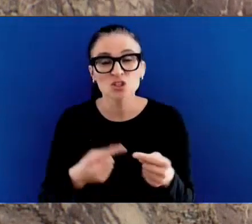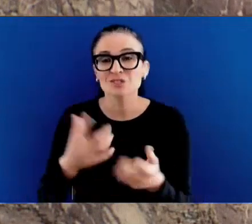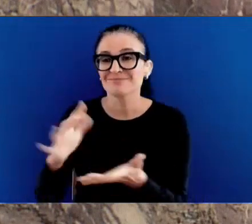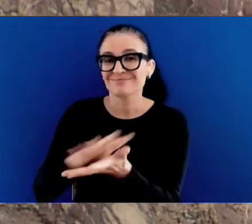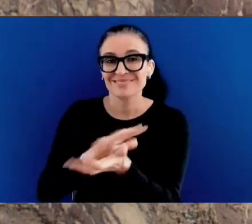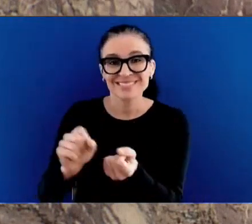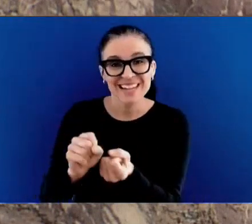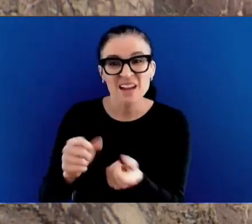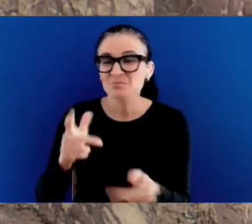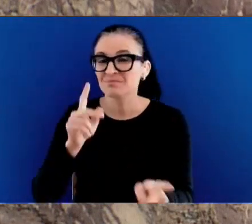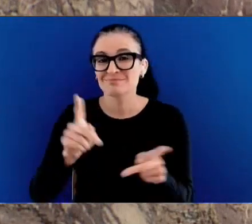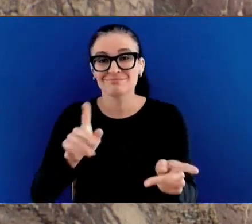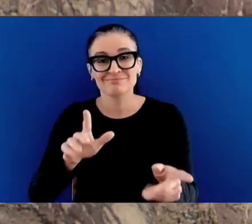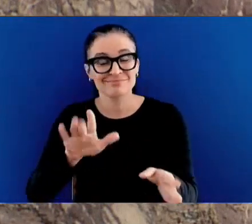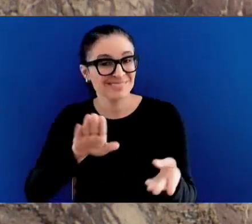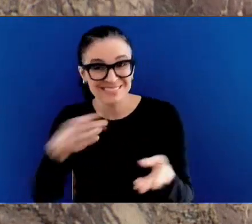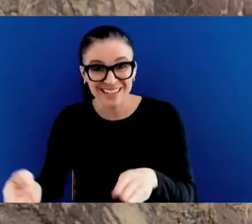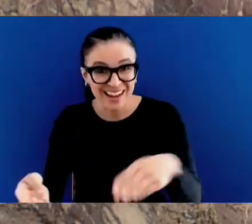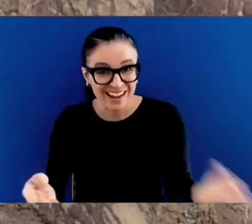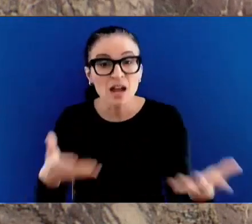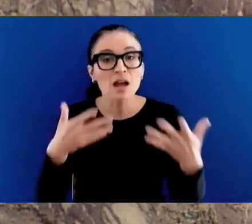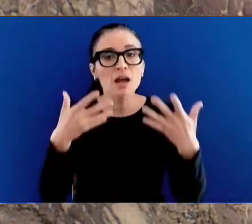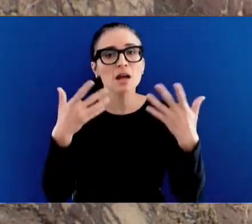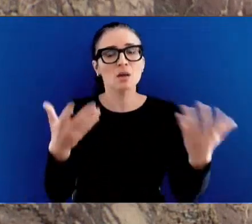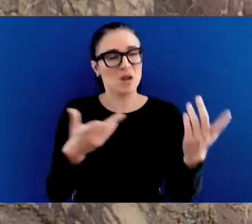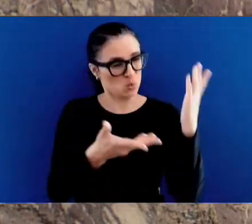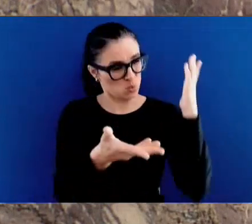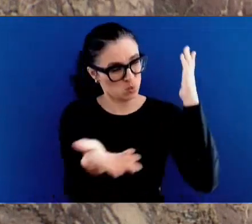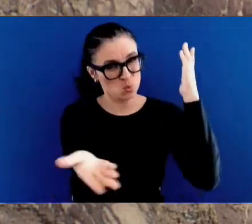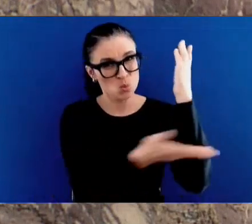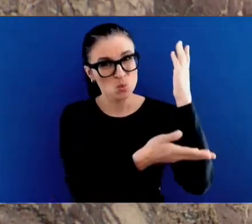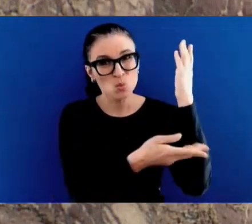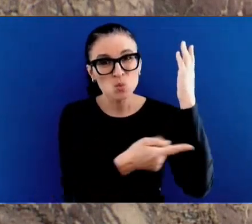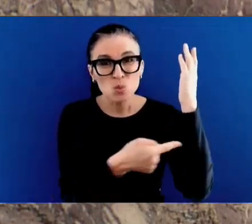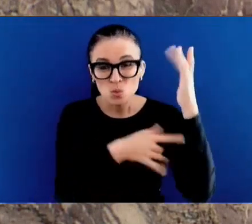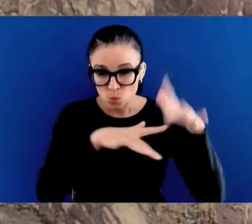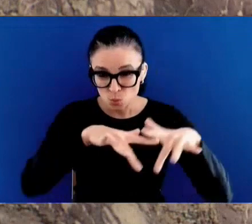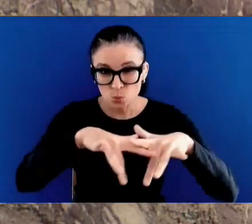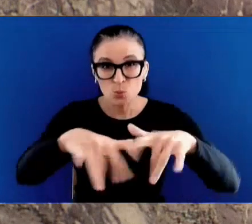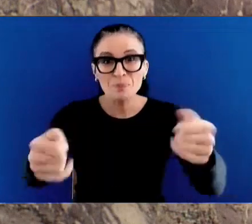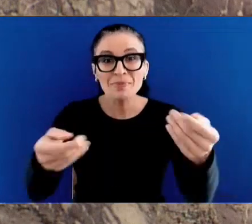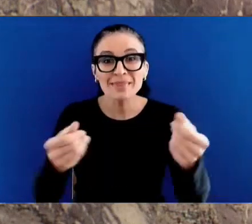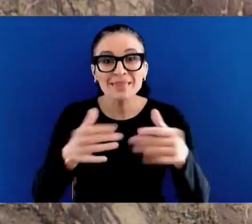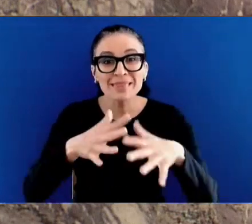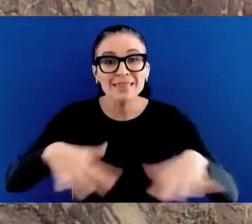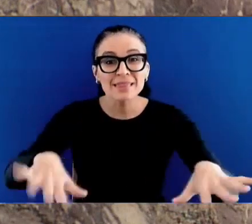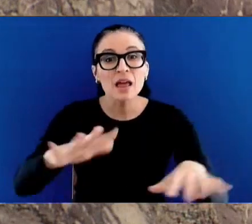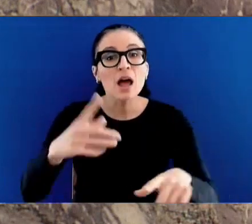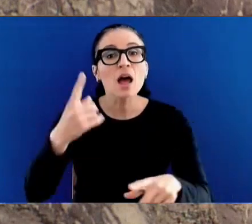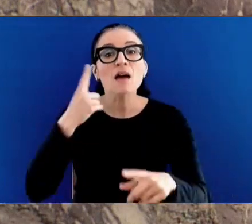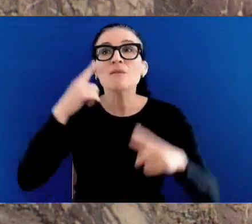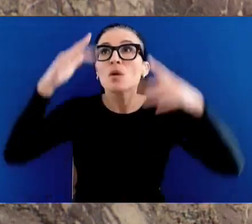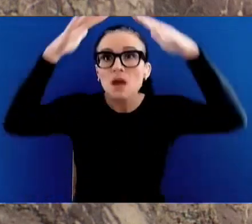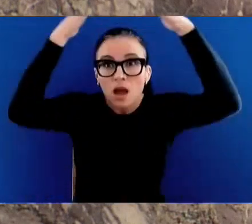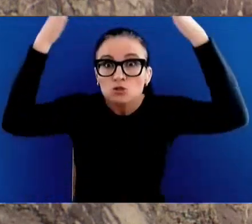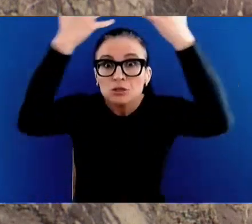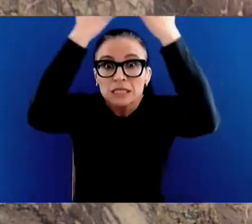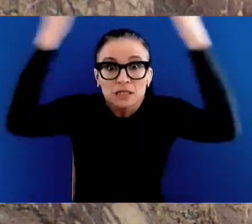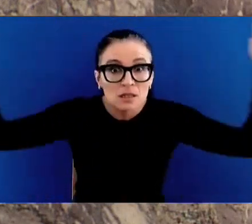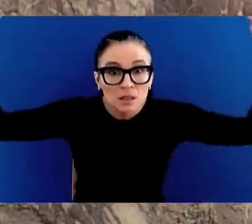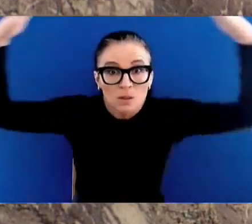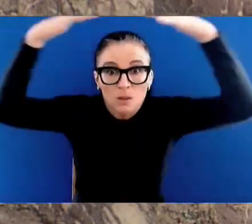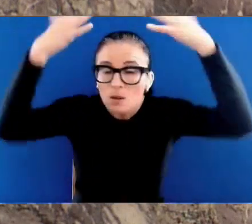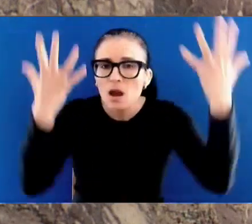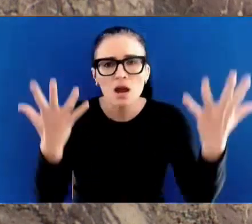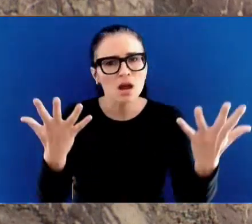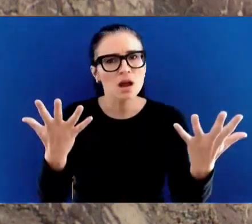to regrow our forest canopies and to partially restore lost biodiversity. We fail to calculate the value of evapotranspiration